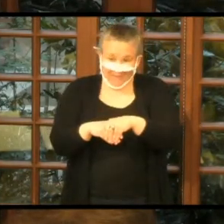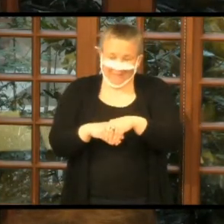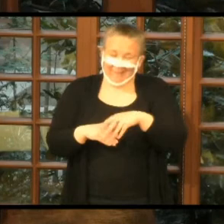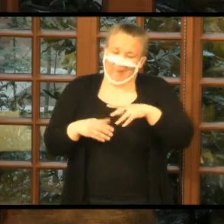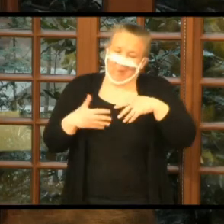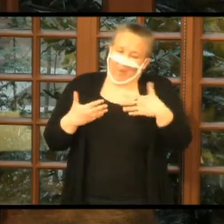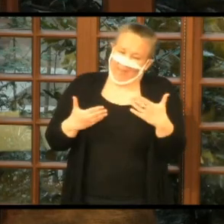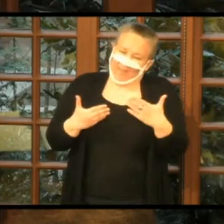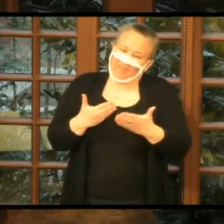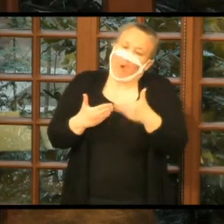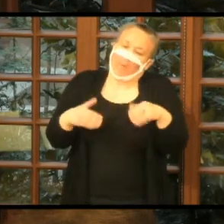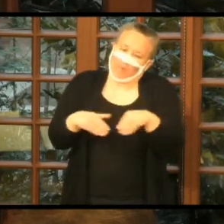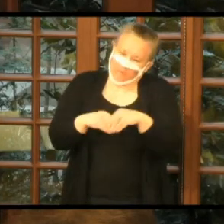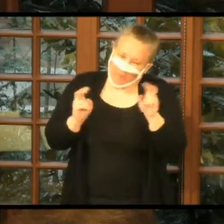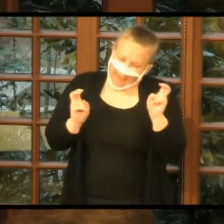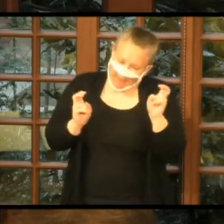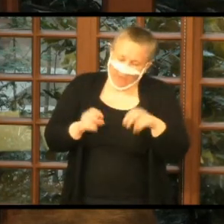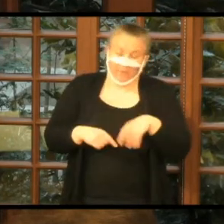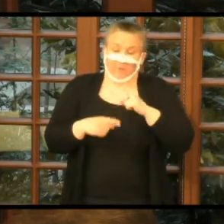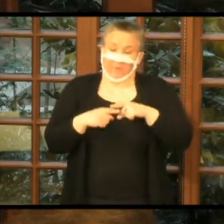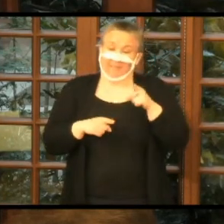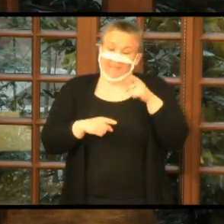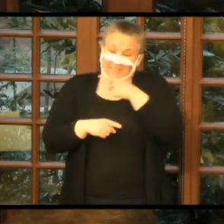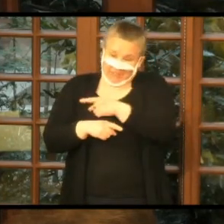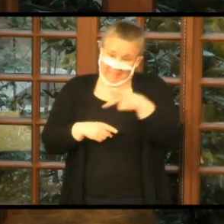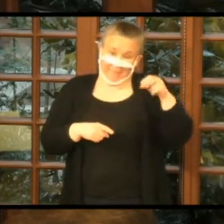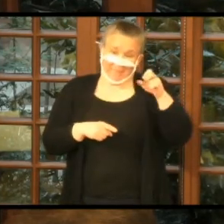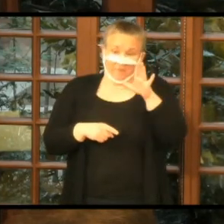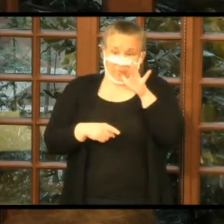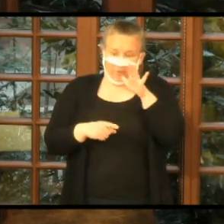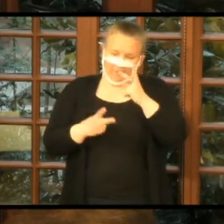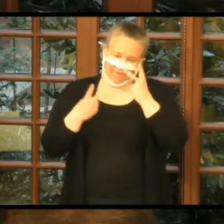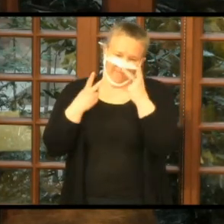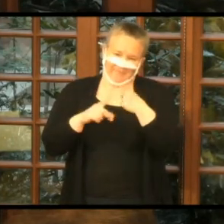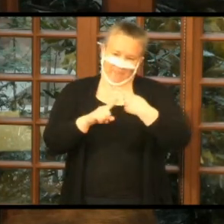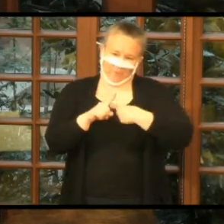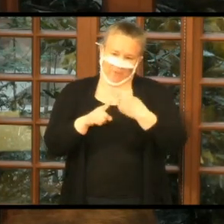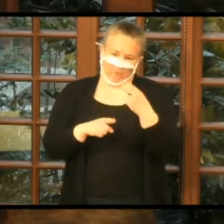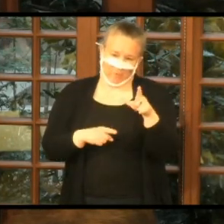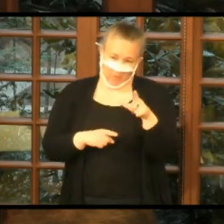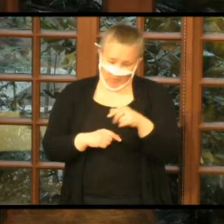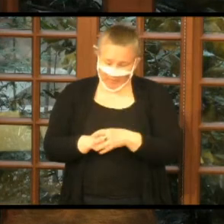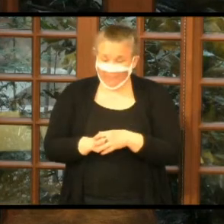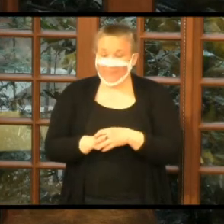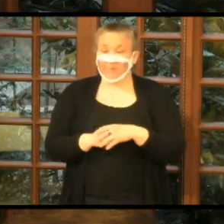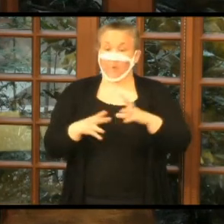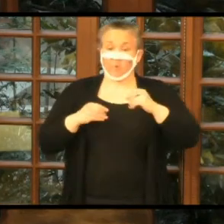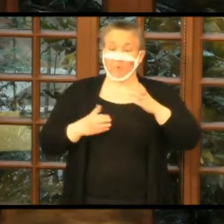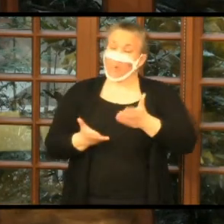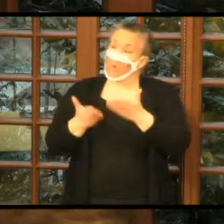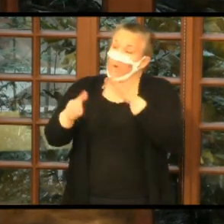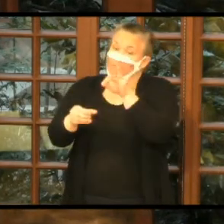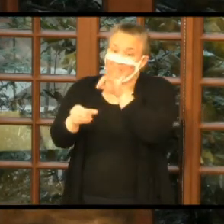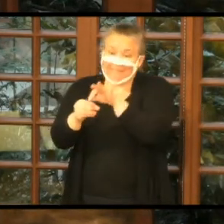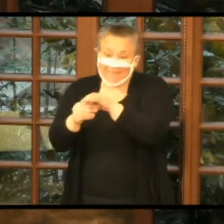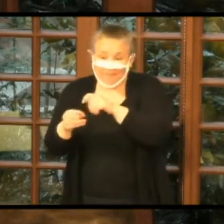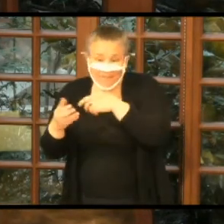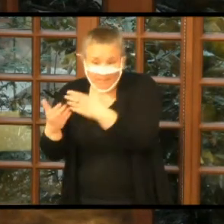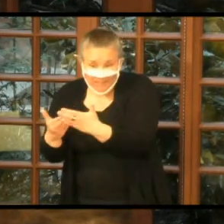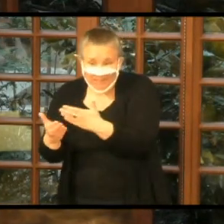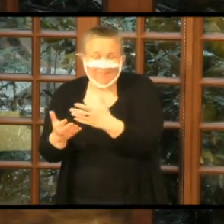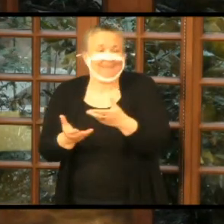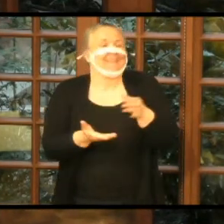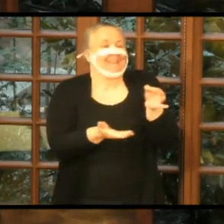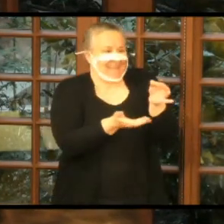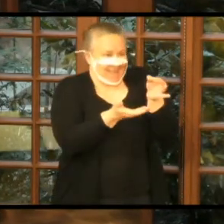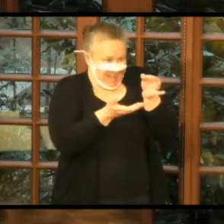the almost wedding, when she and Pete's mother visited the rental hall. The owner offered her tea, at which she